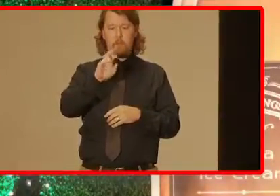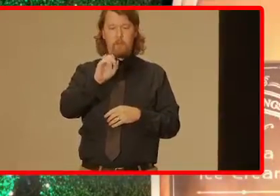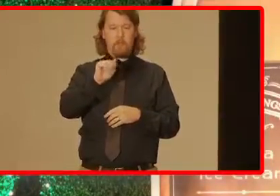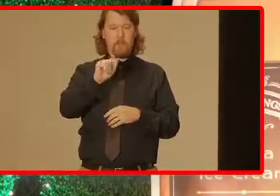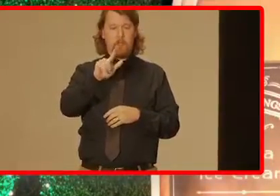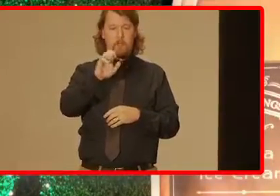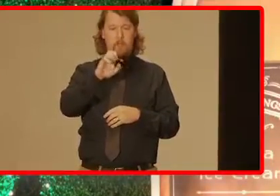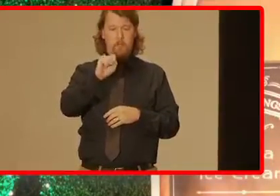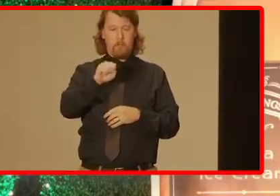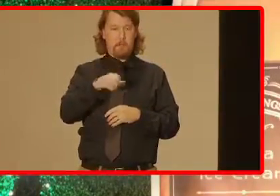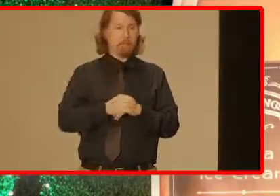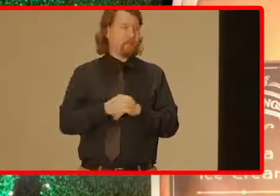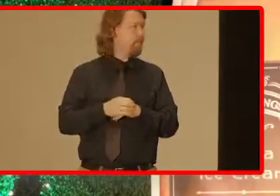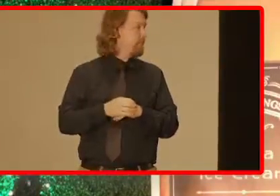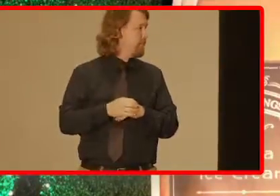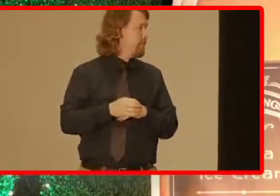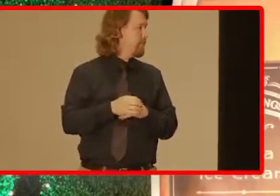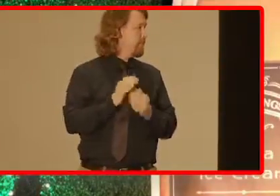round of applause.